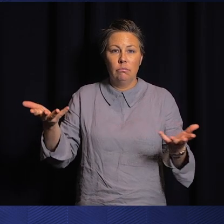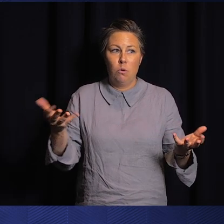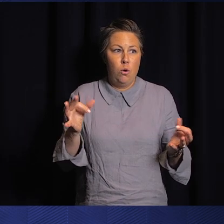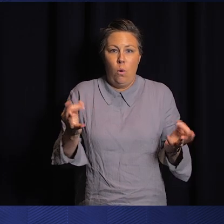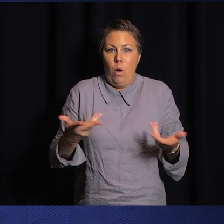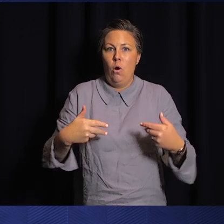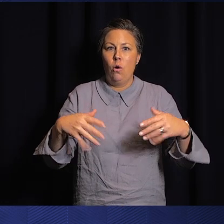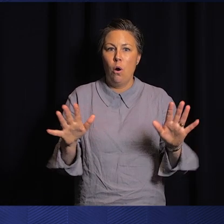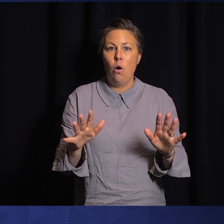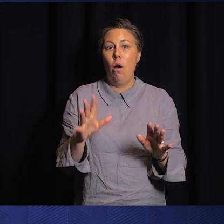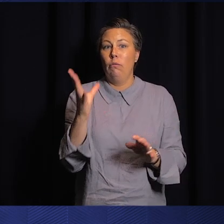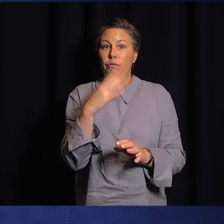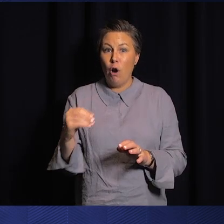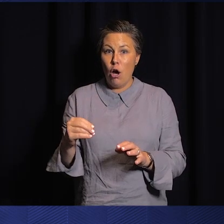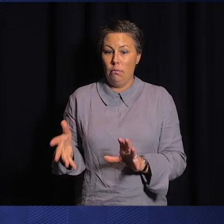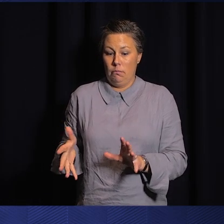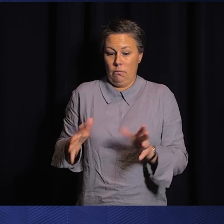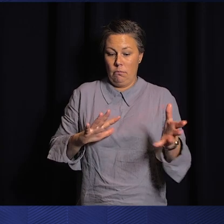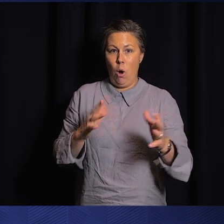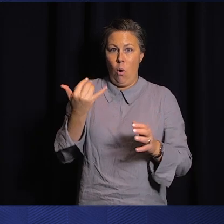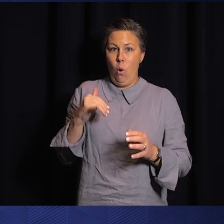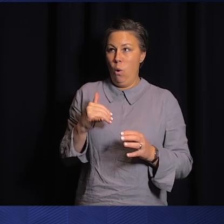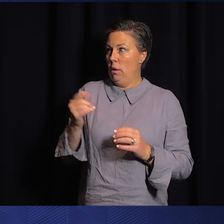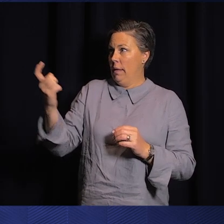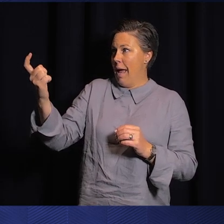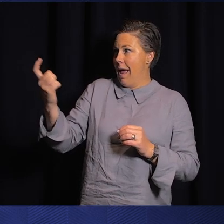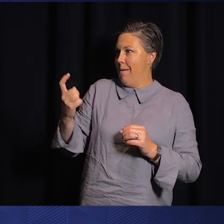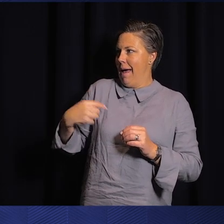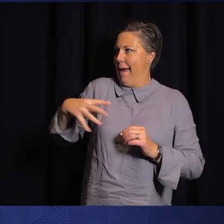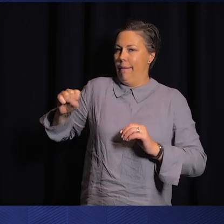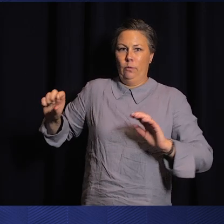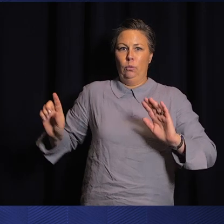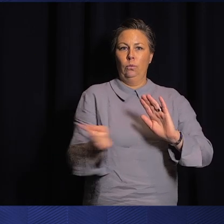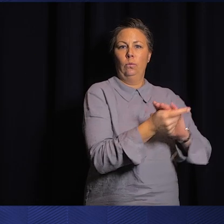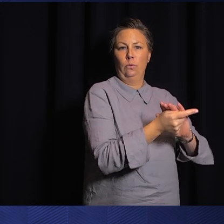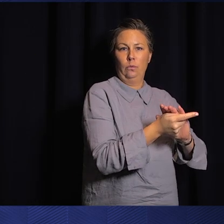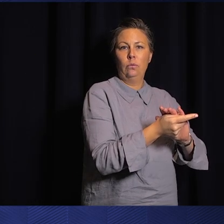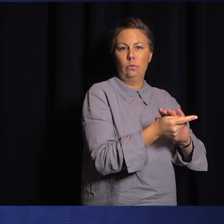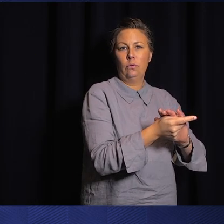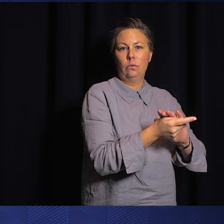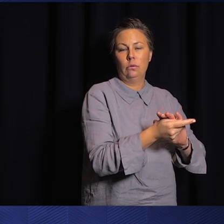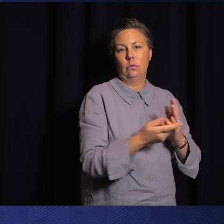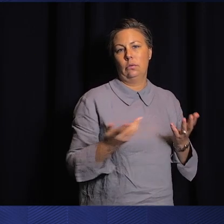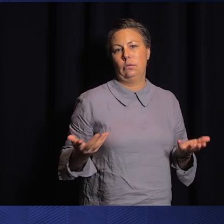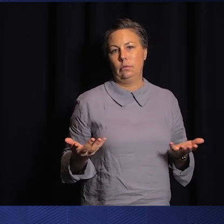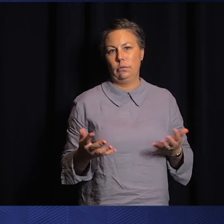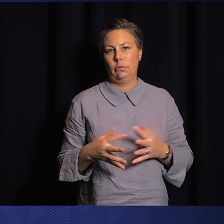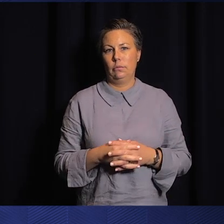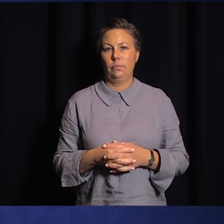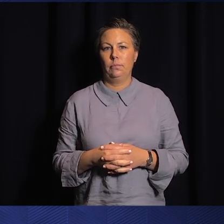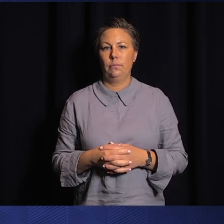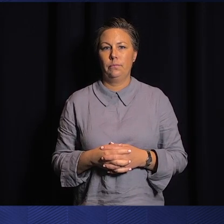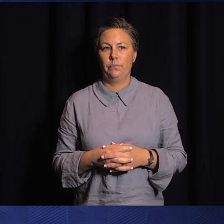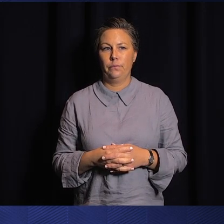a disaster or in order to avoid the impact of an immediate and foreseeable natural